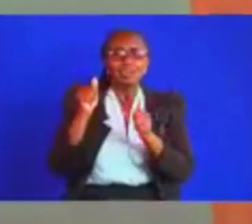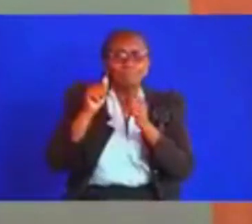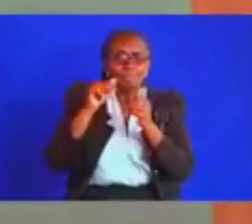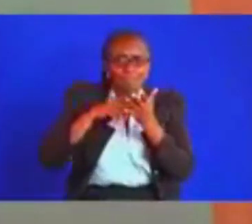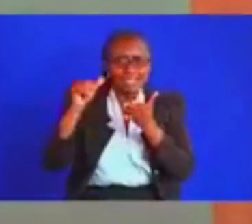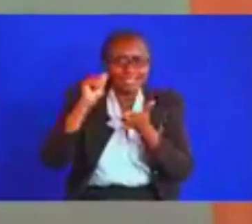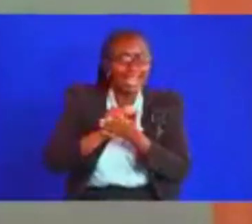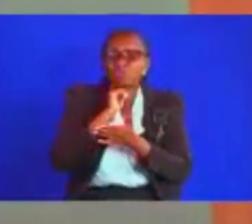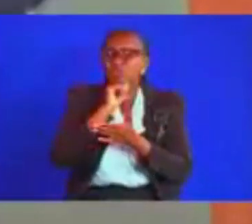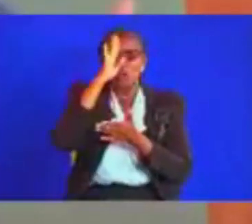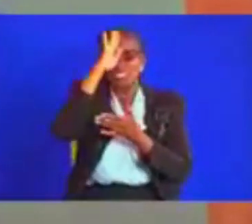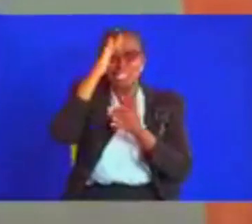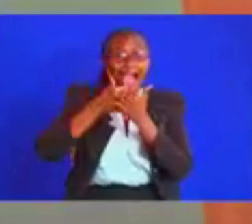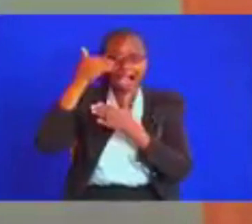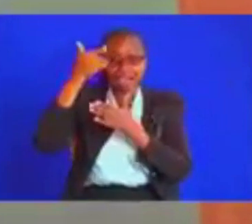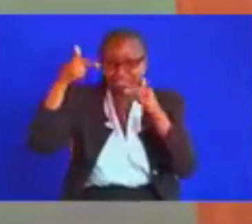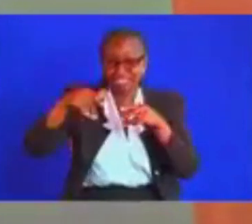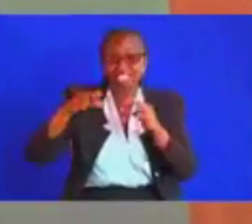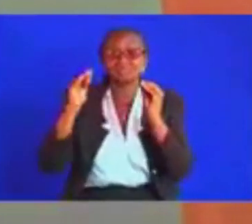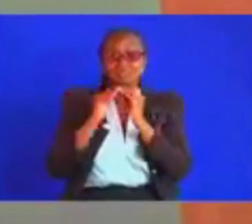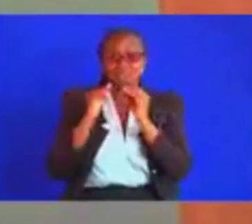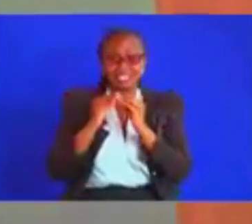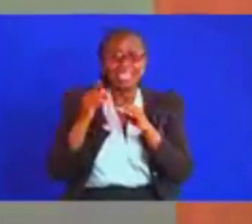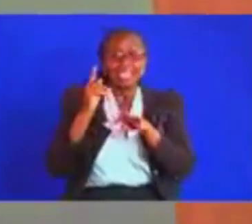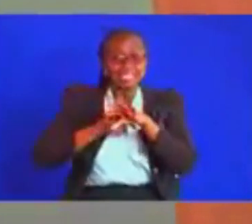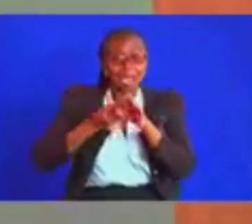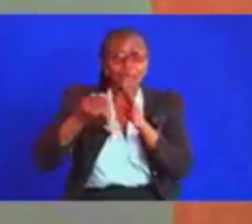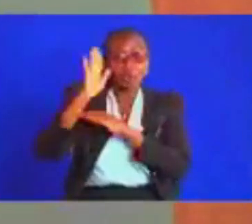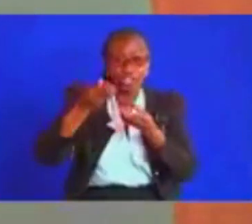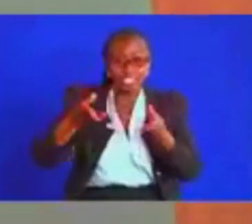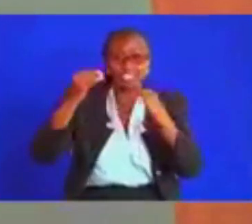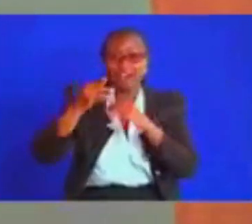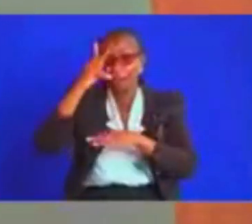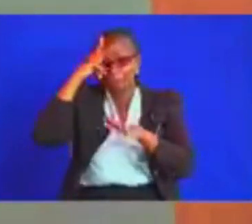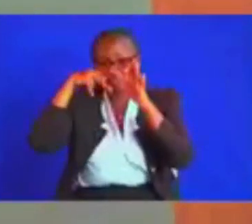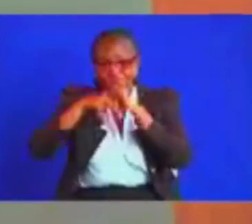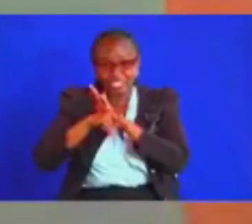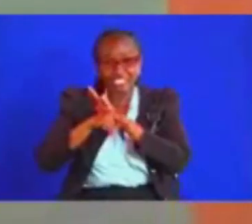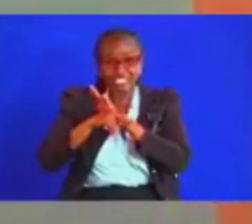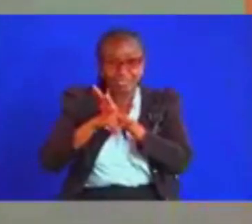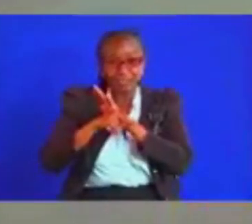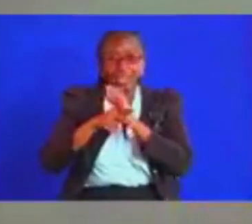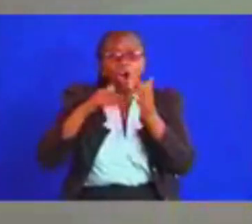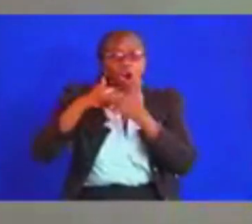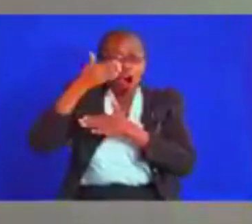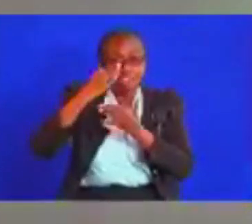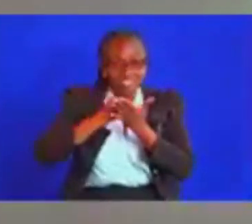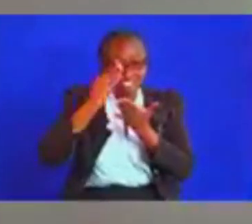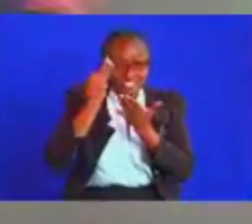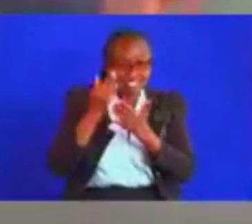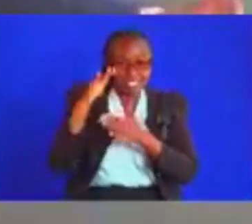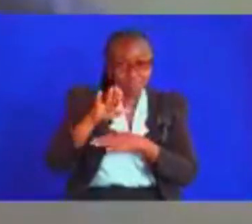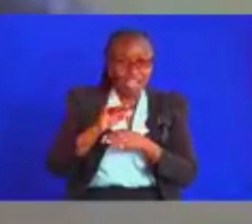doubt that after this conference, when God gives a man a prophetic leverage over his finances, it does not make sense